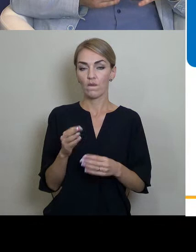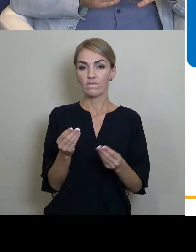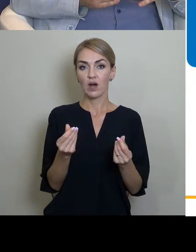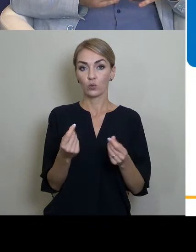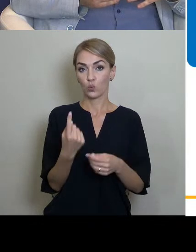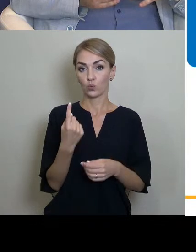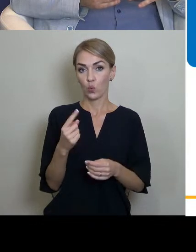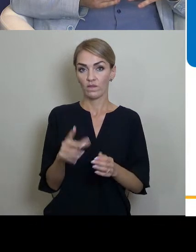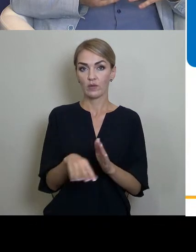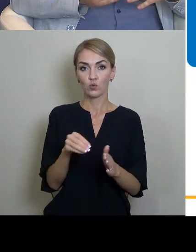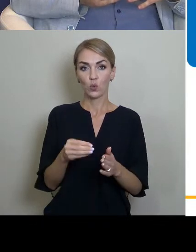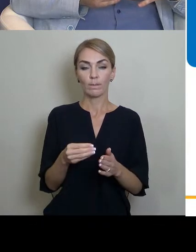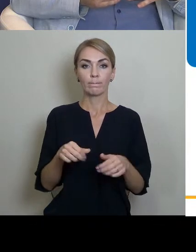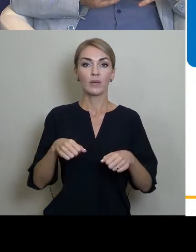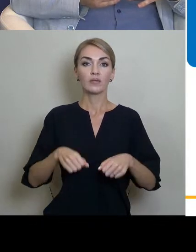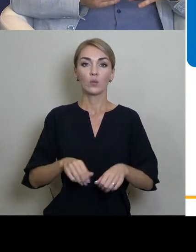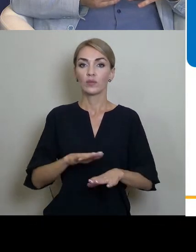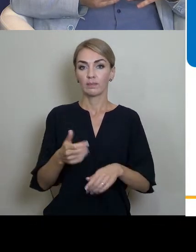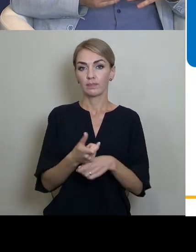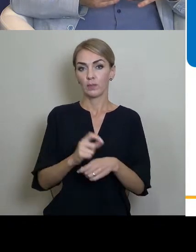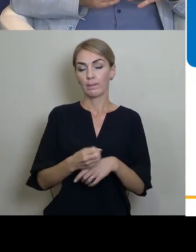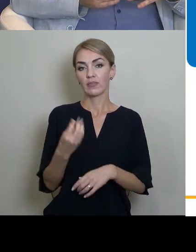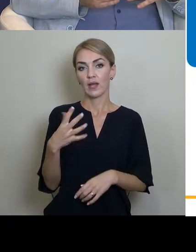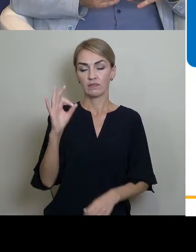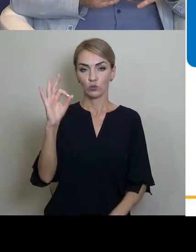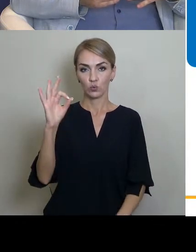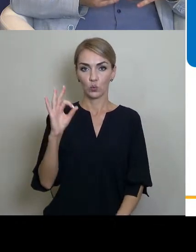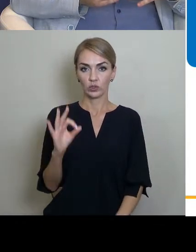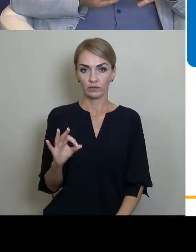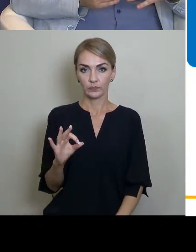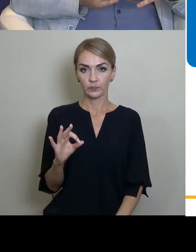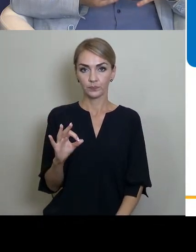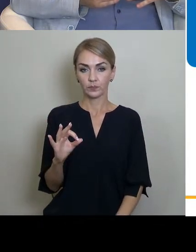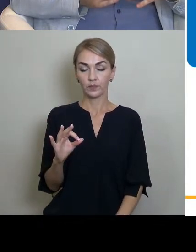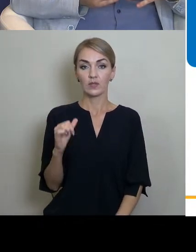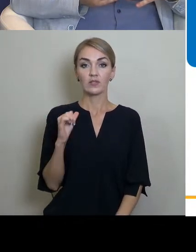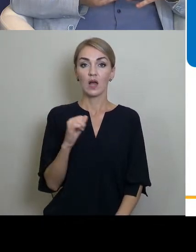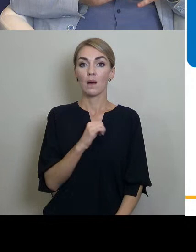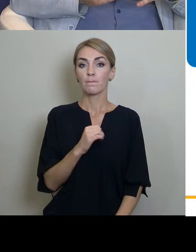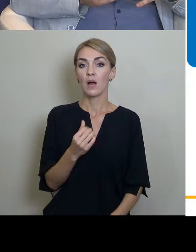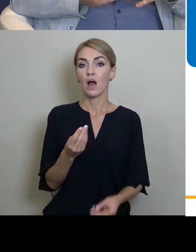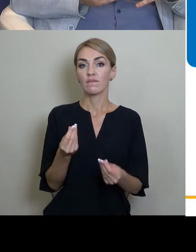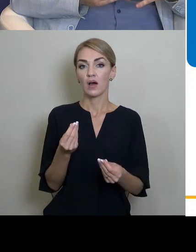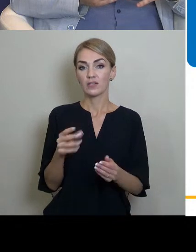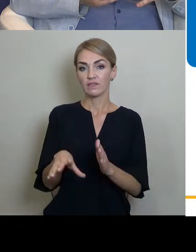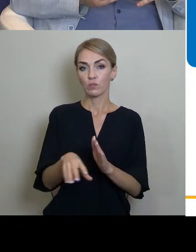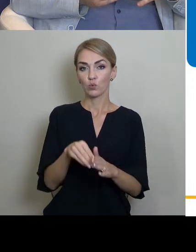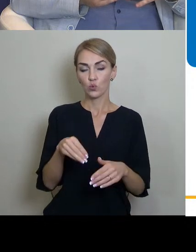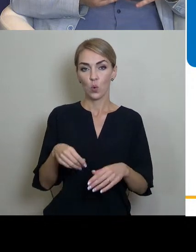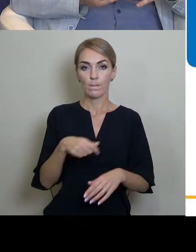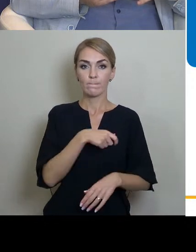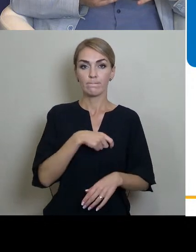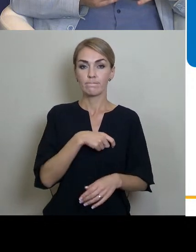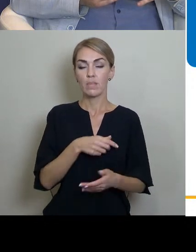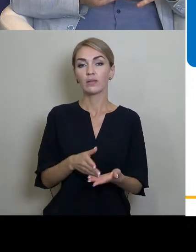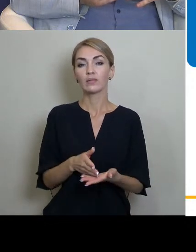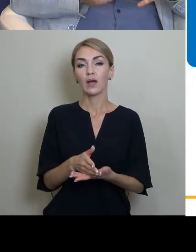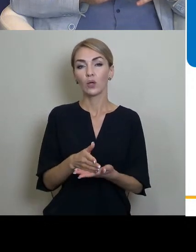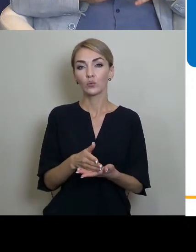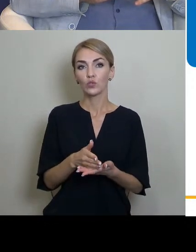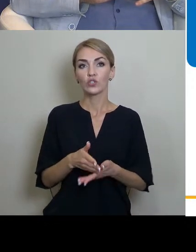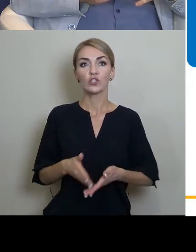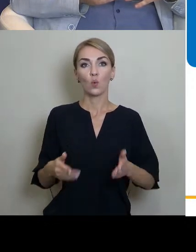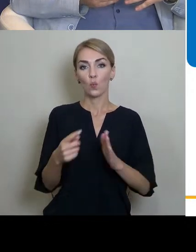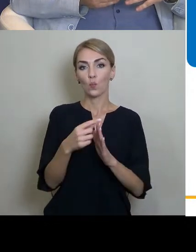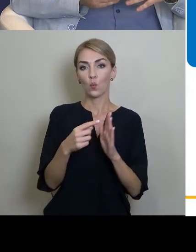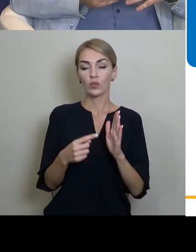be when it comes to the value of one mandate, no less than 50%. And the value of one mandate is defined